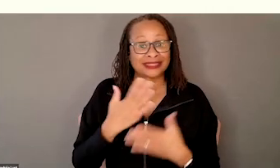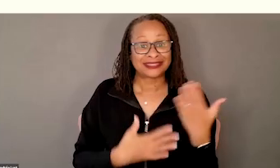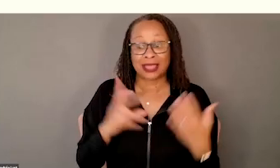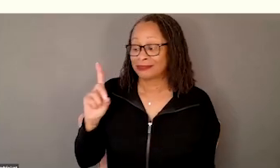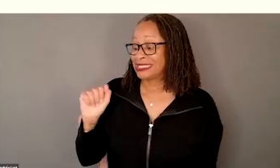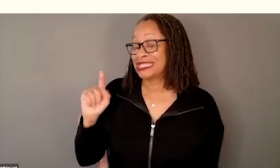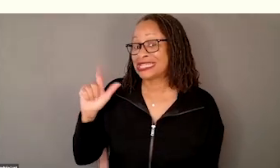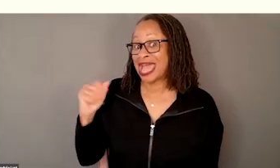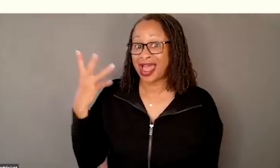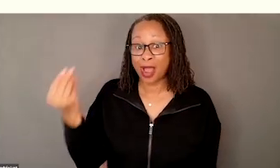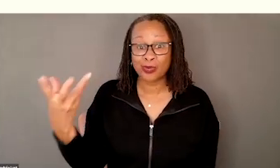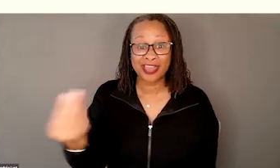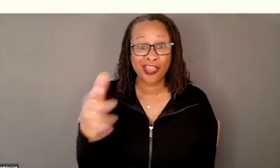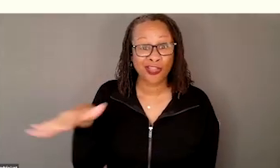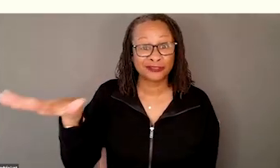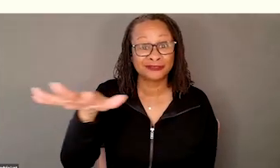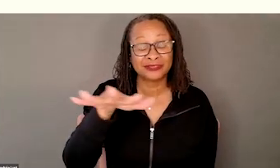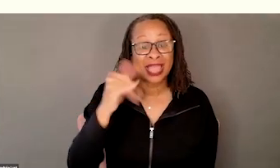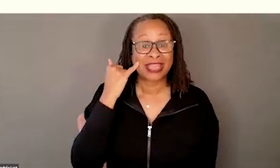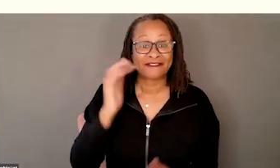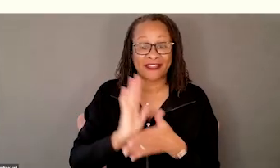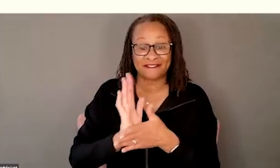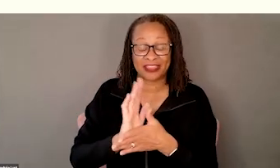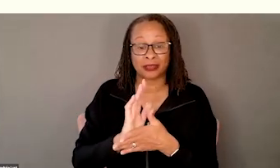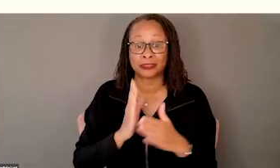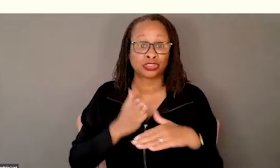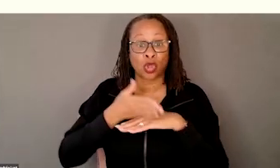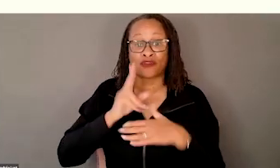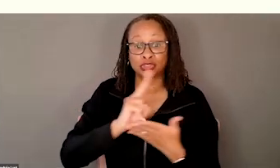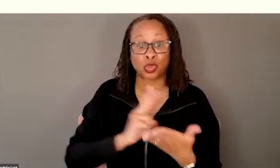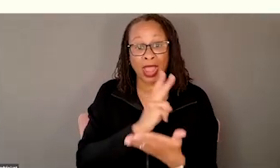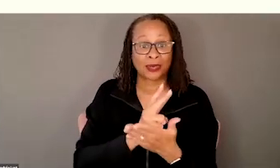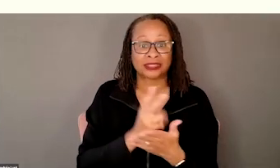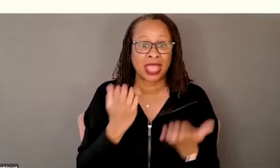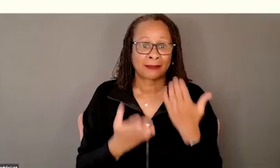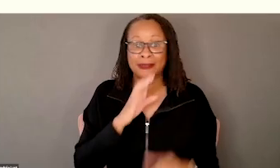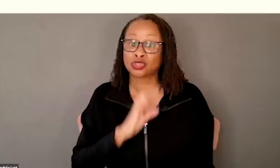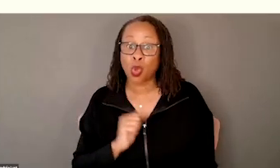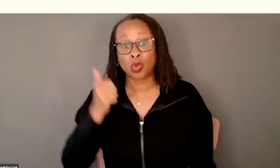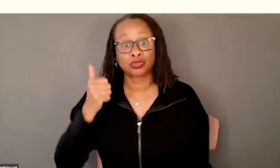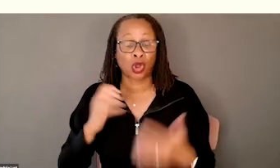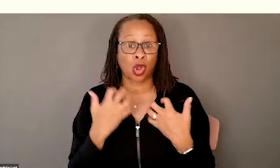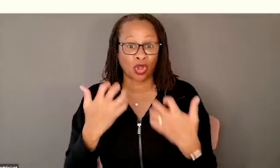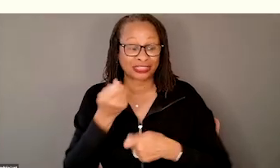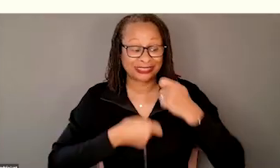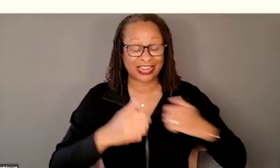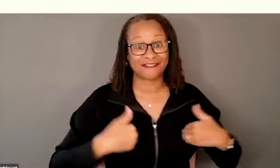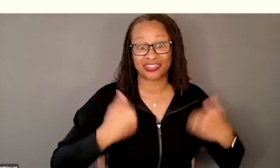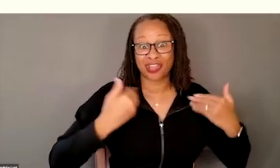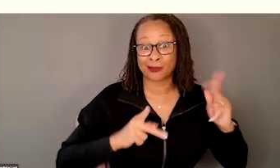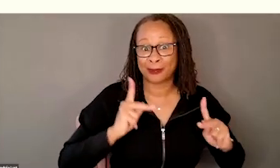out there that if a film is over 2 hours, maybe it's an older audience rather than a younger